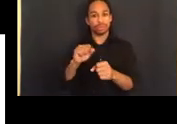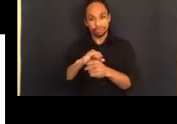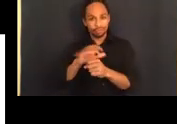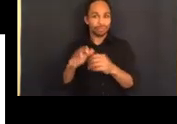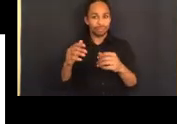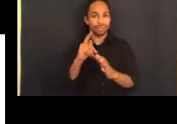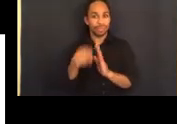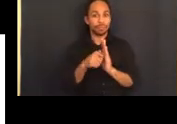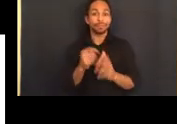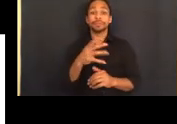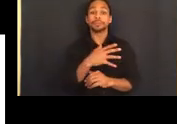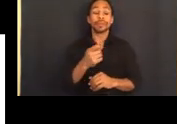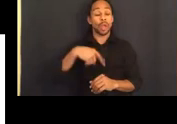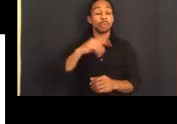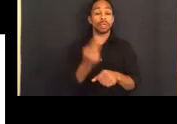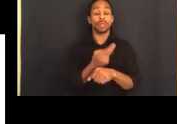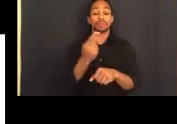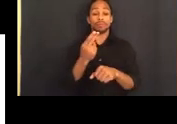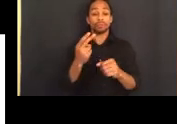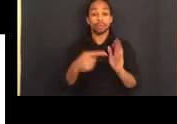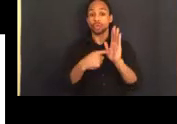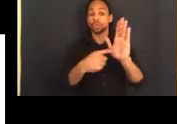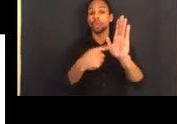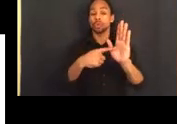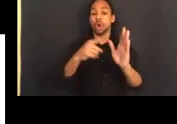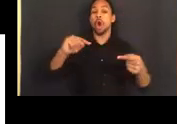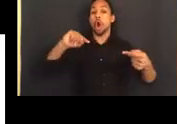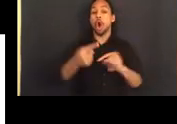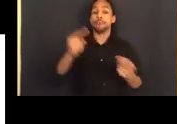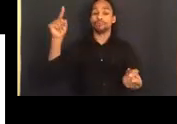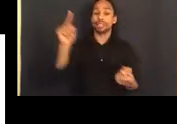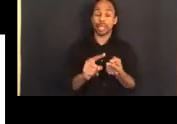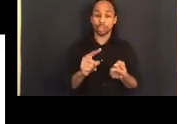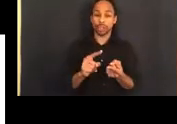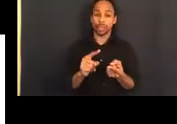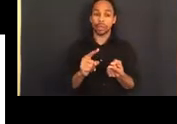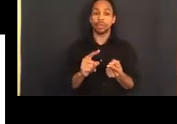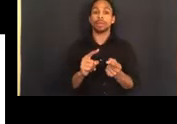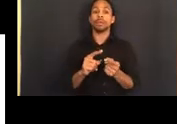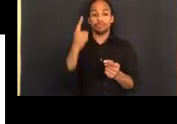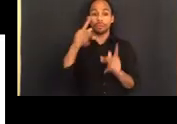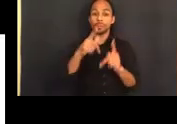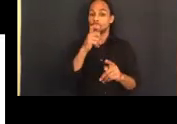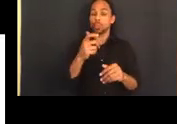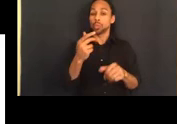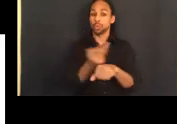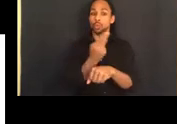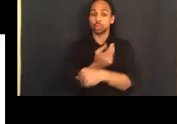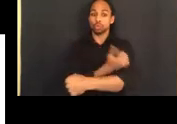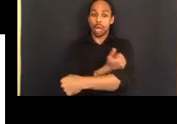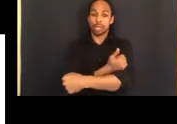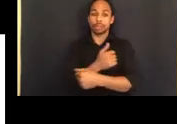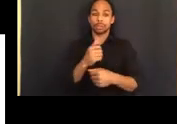variety of resources for people who use drugs. Like Dr. Tookes said, I myself have been doing